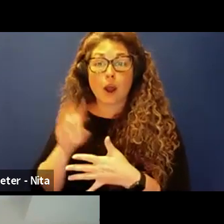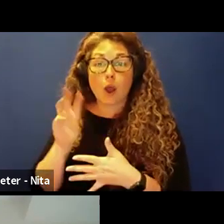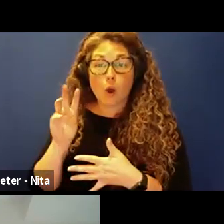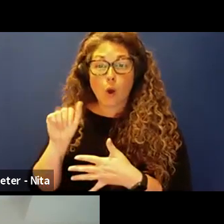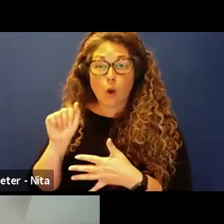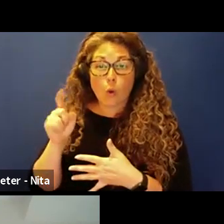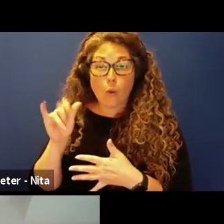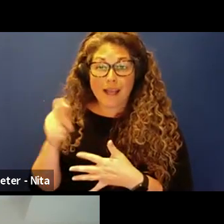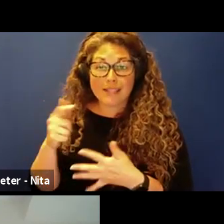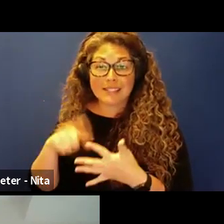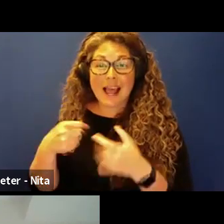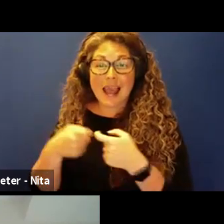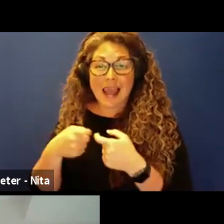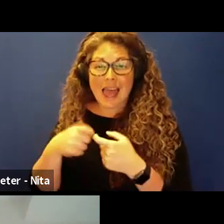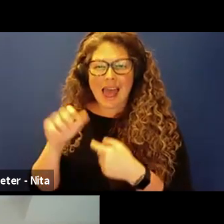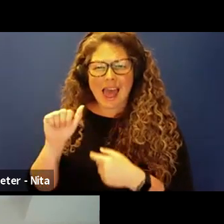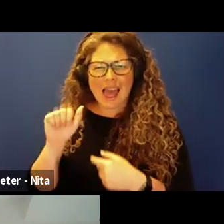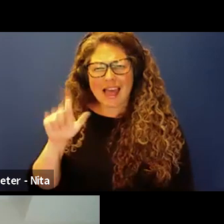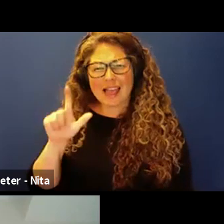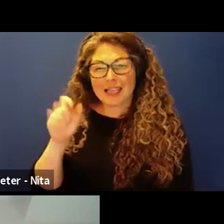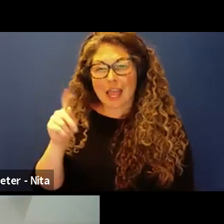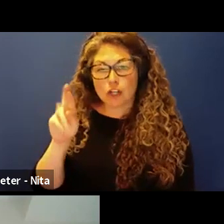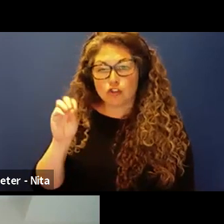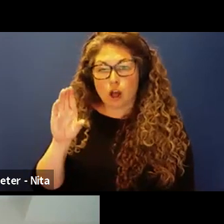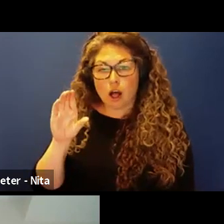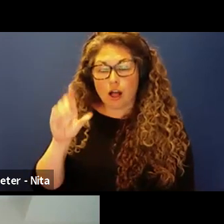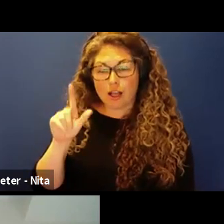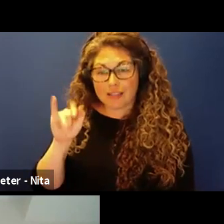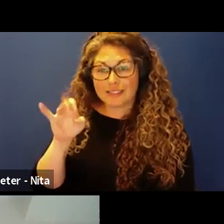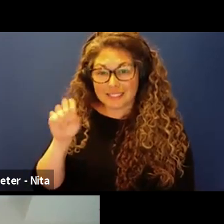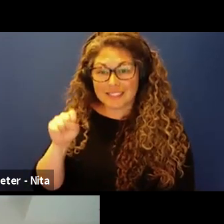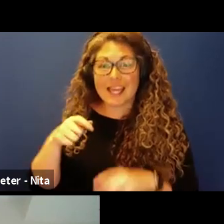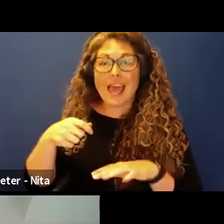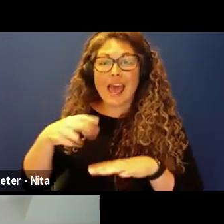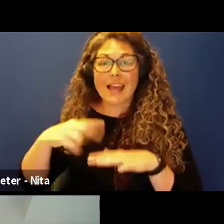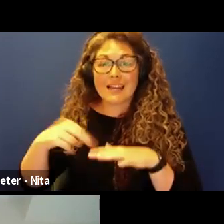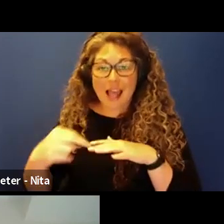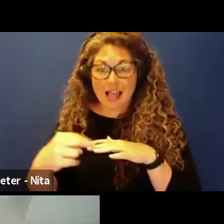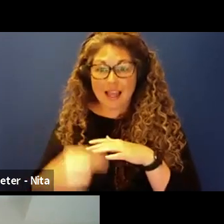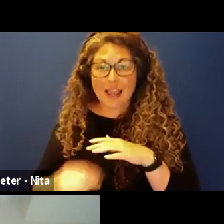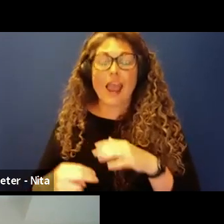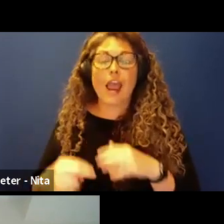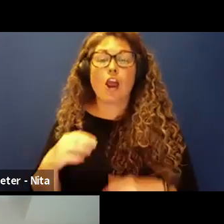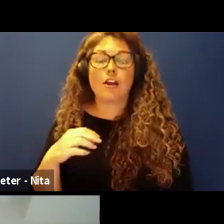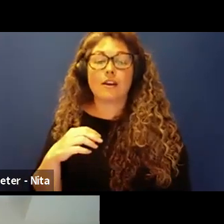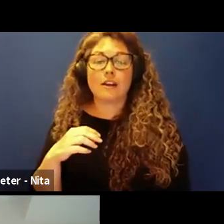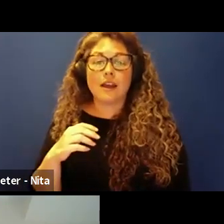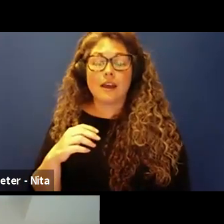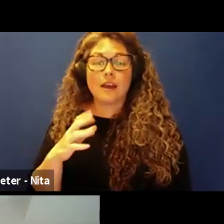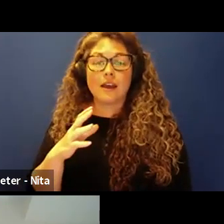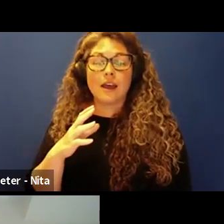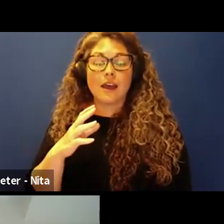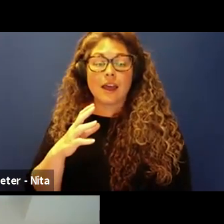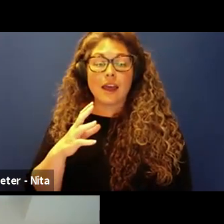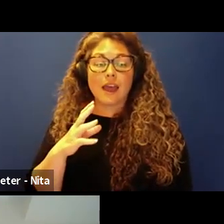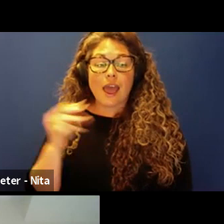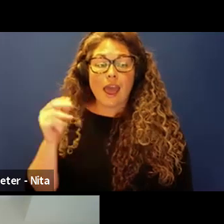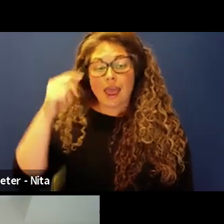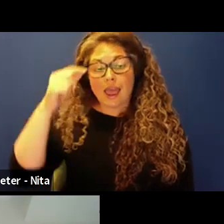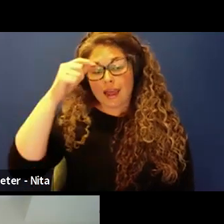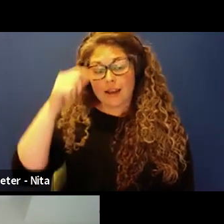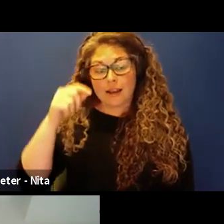electrolysis, threading, nail care. In addition to takeout, delivery, and grab and go, restaurants that already